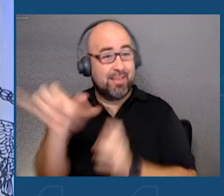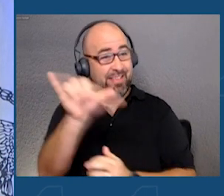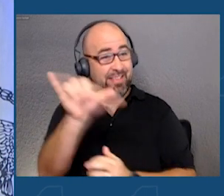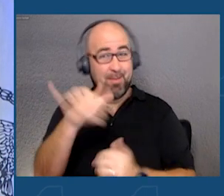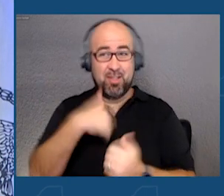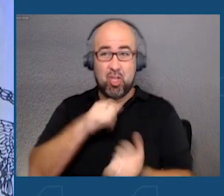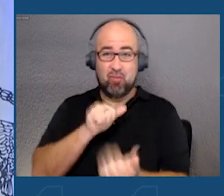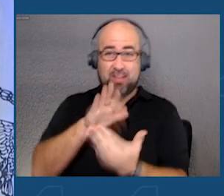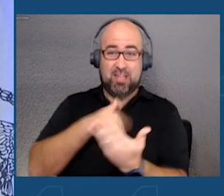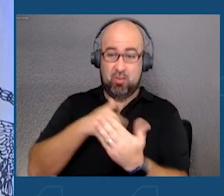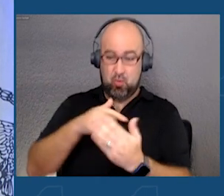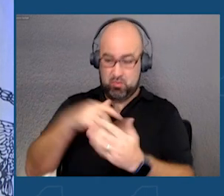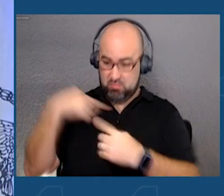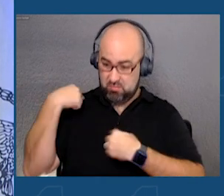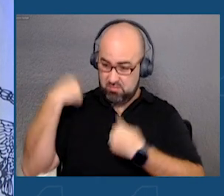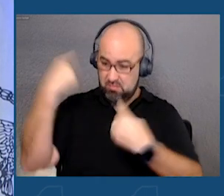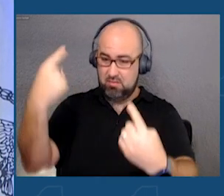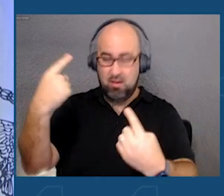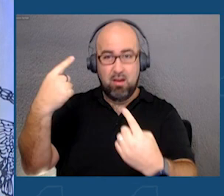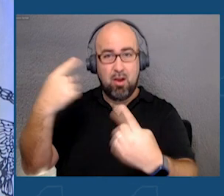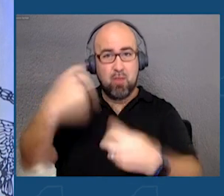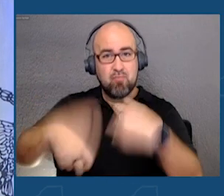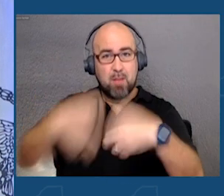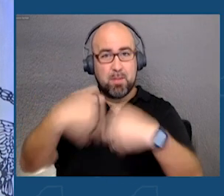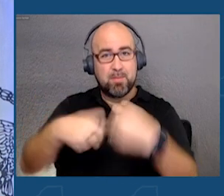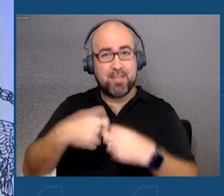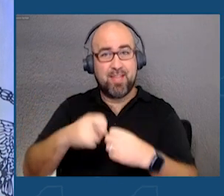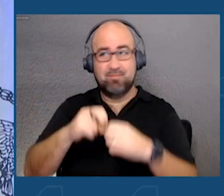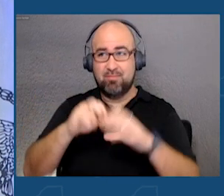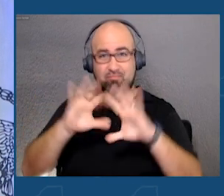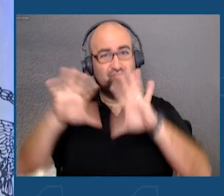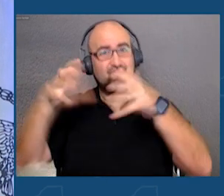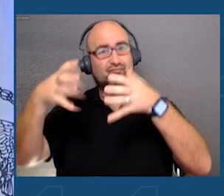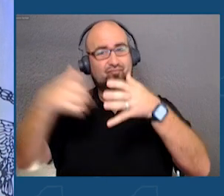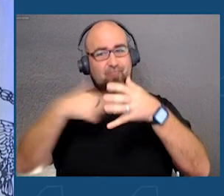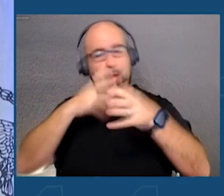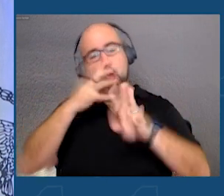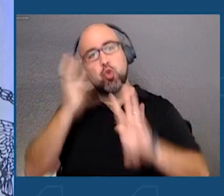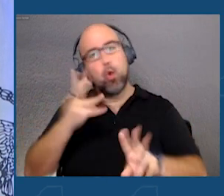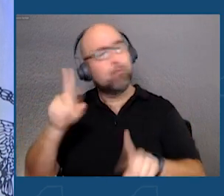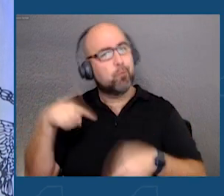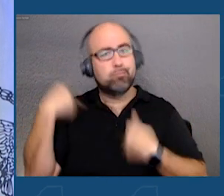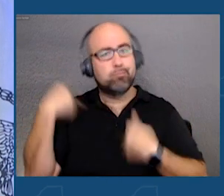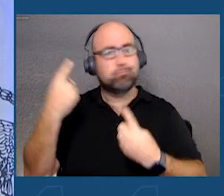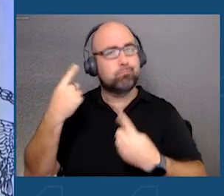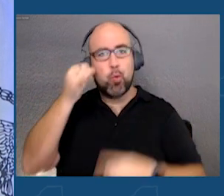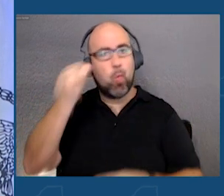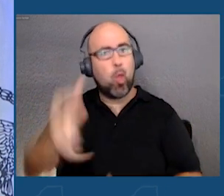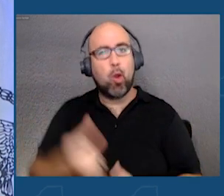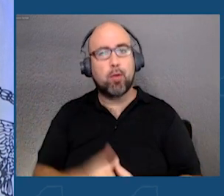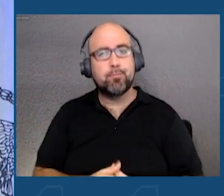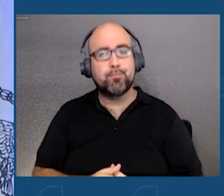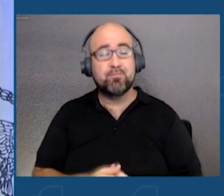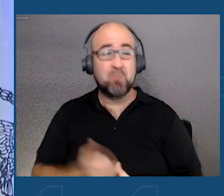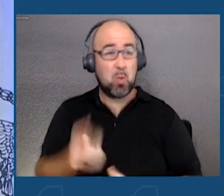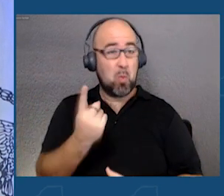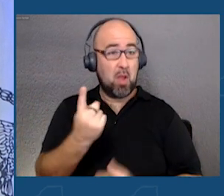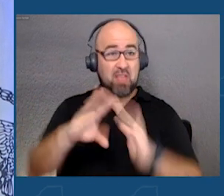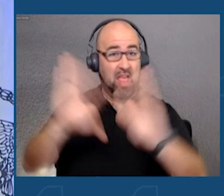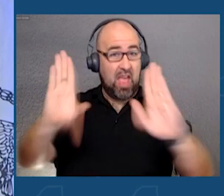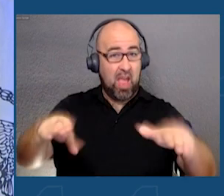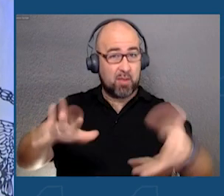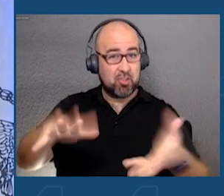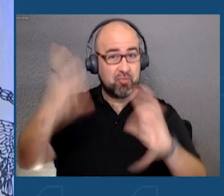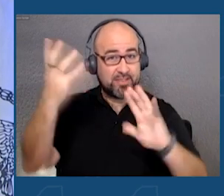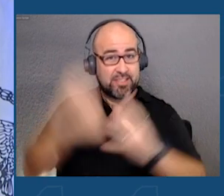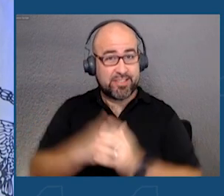society has ignored for too long. Let's talk about one of these. The housing crisis. I was watching the numbers this